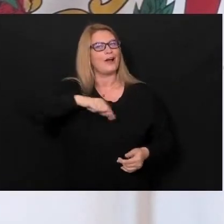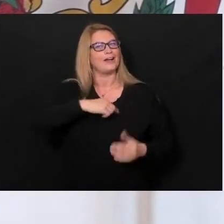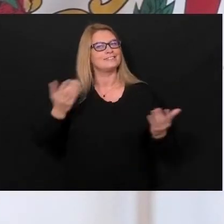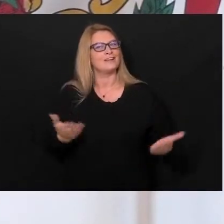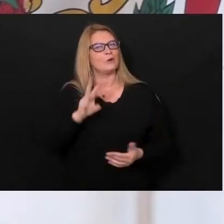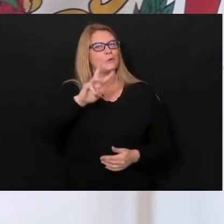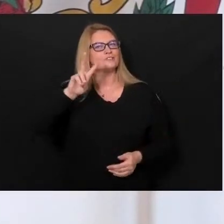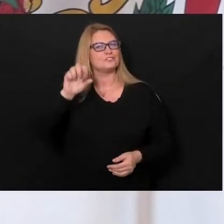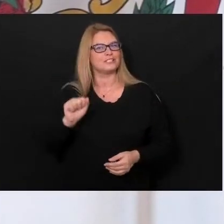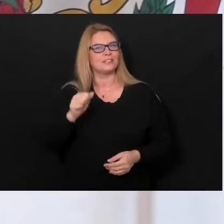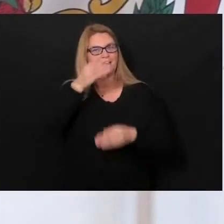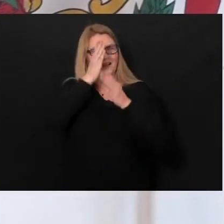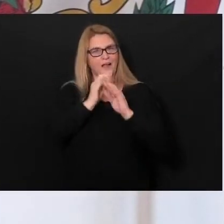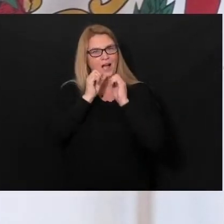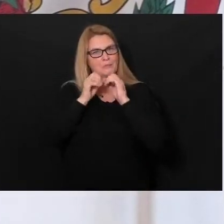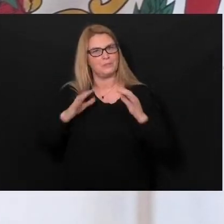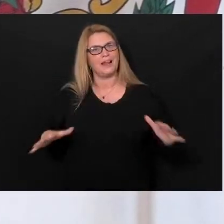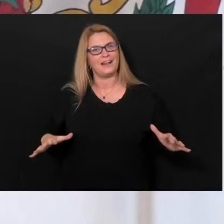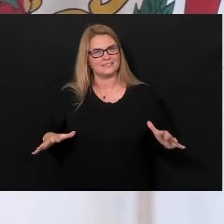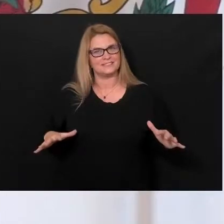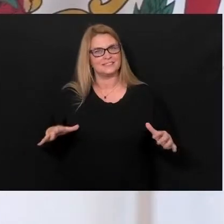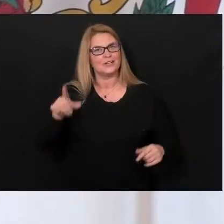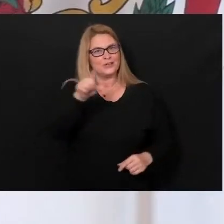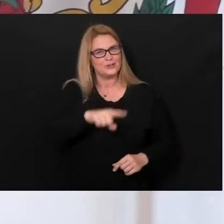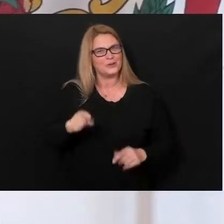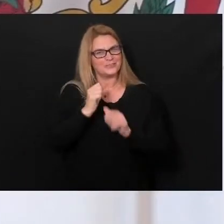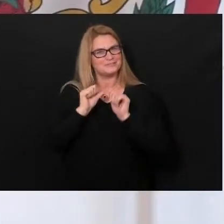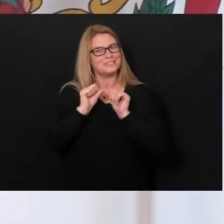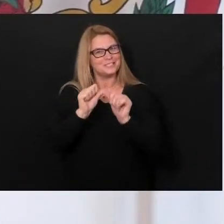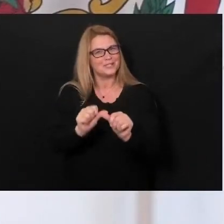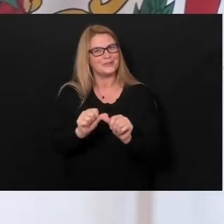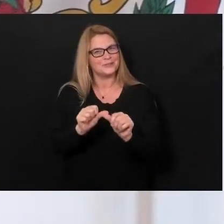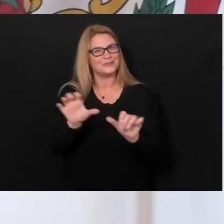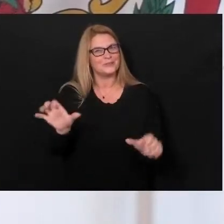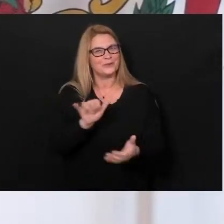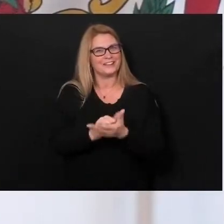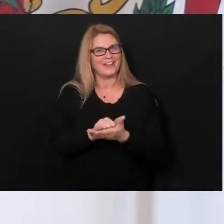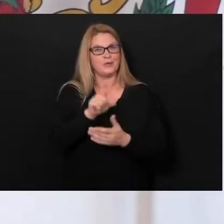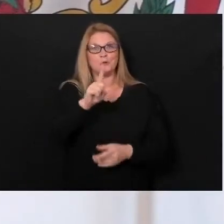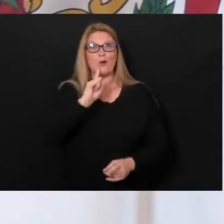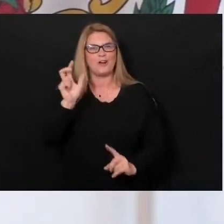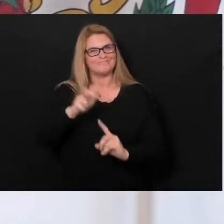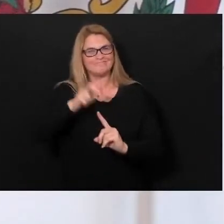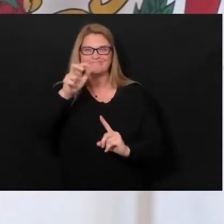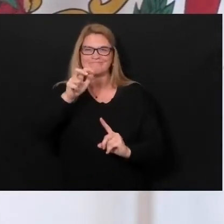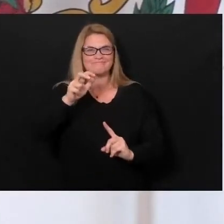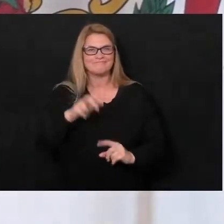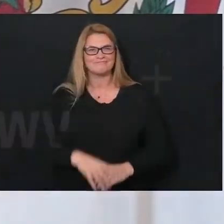God bless each and every one of you. You just keep it up. You just remember you're the best.